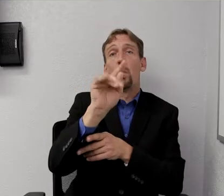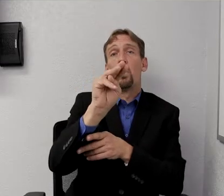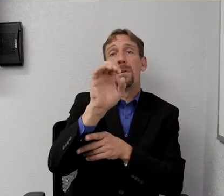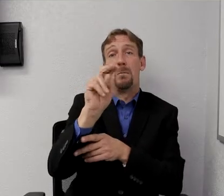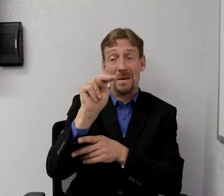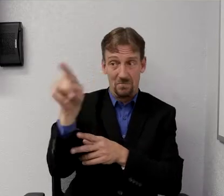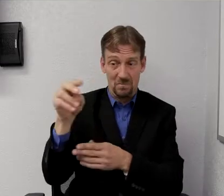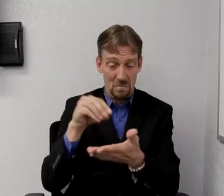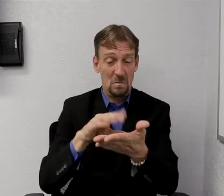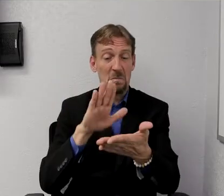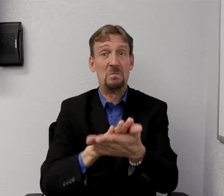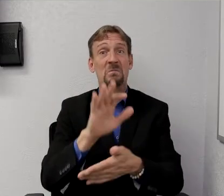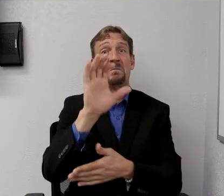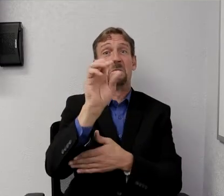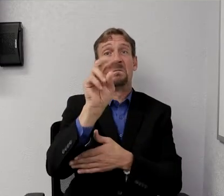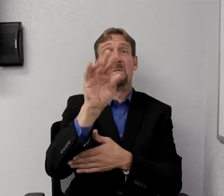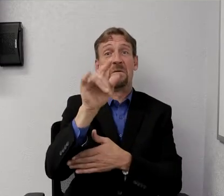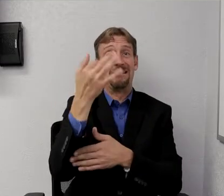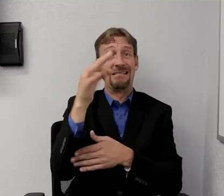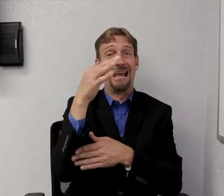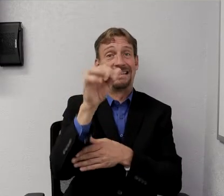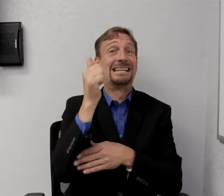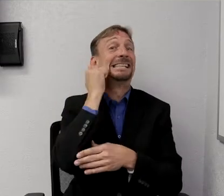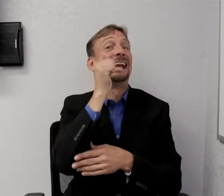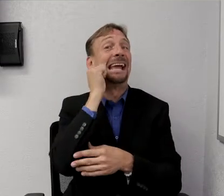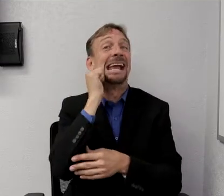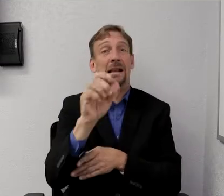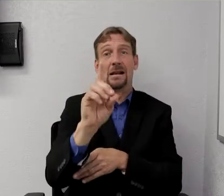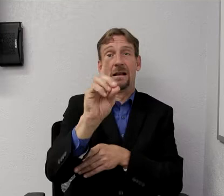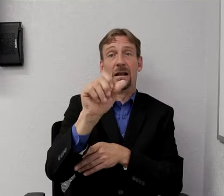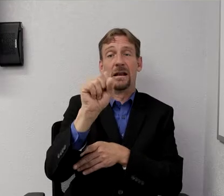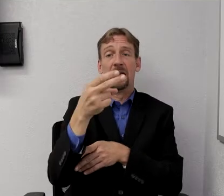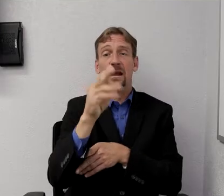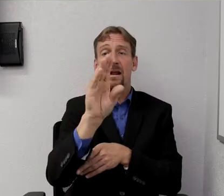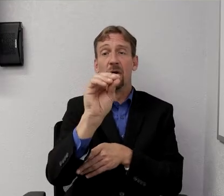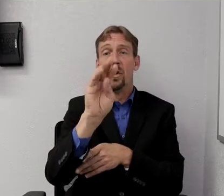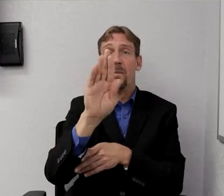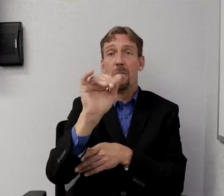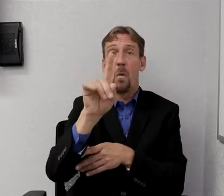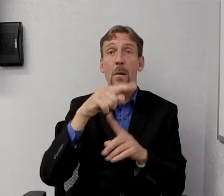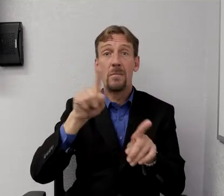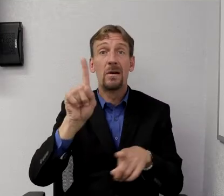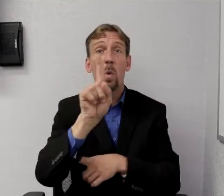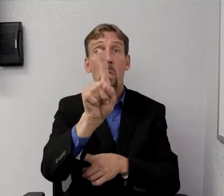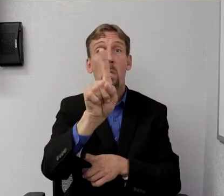out this COVID-19 daily dashboard. And of the